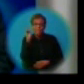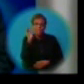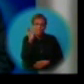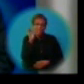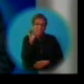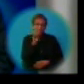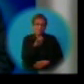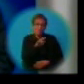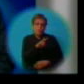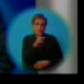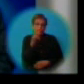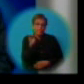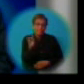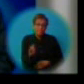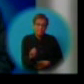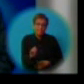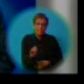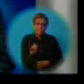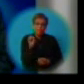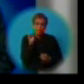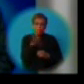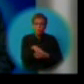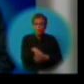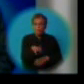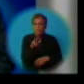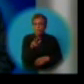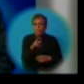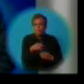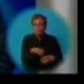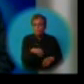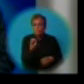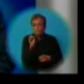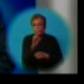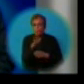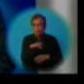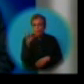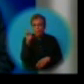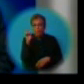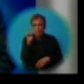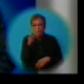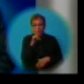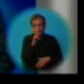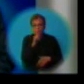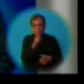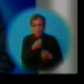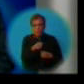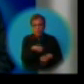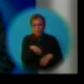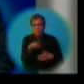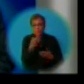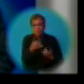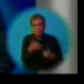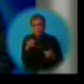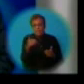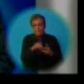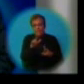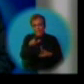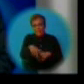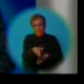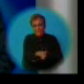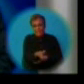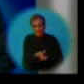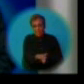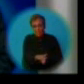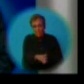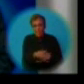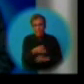for 80. The bowling attack was down to 3 main bowlers as Ravi Rampal didn't take the field until late in the evening after